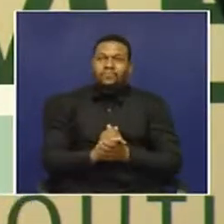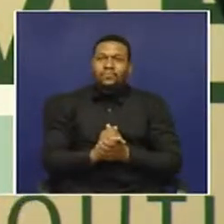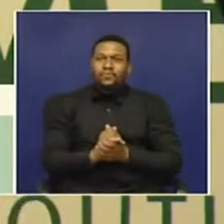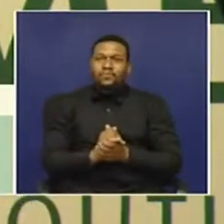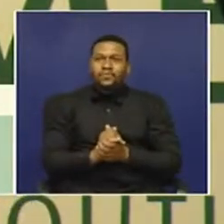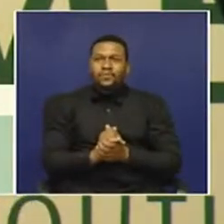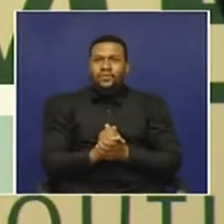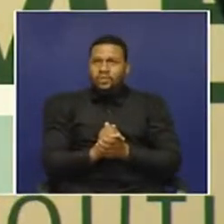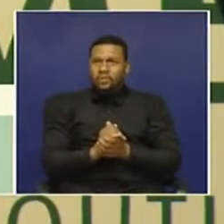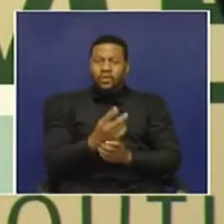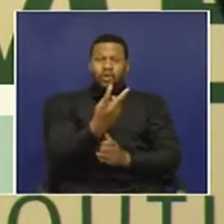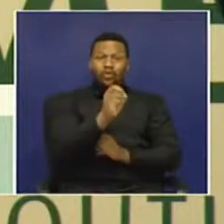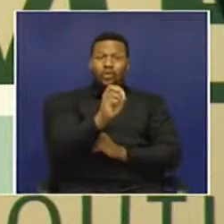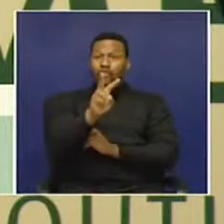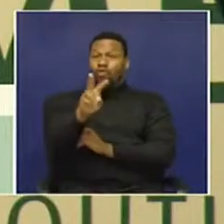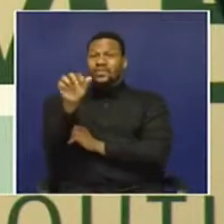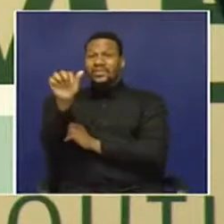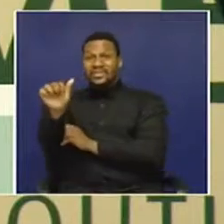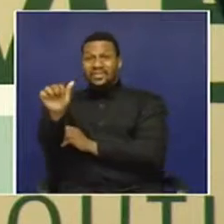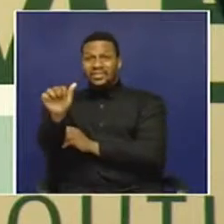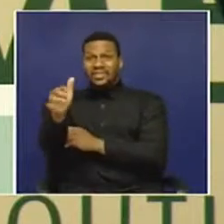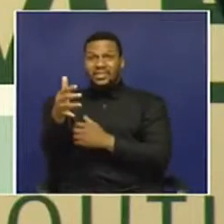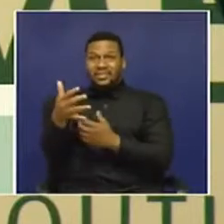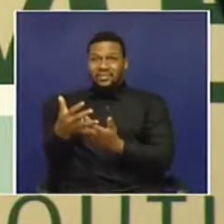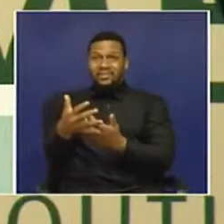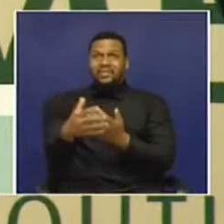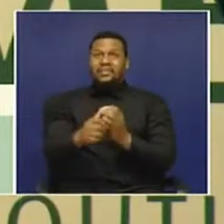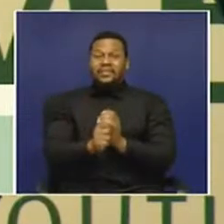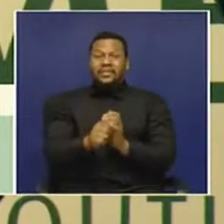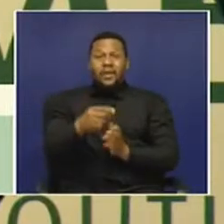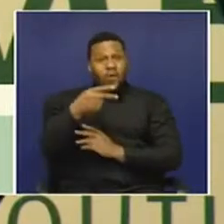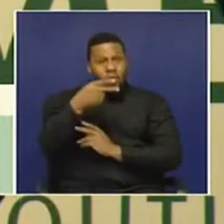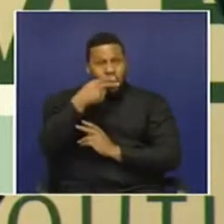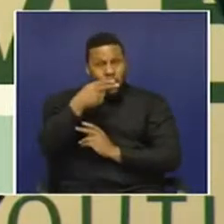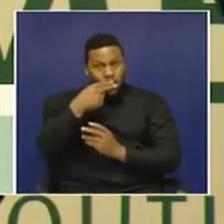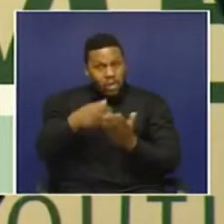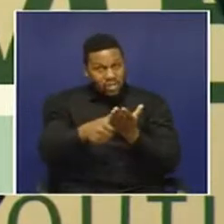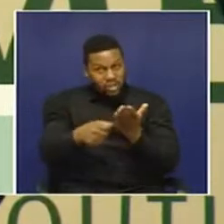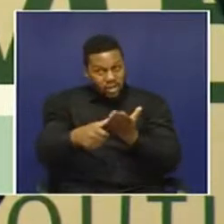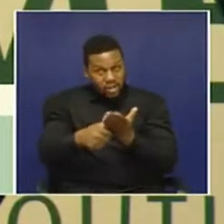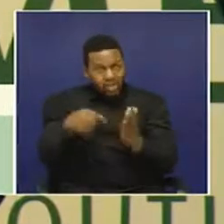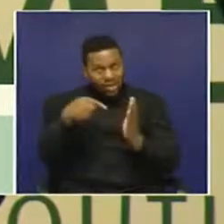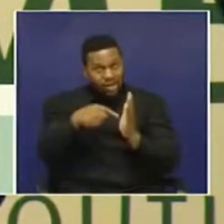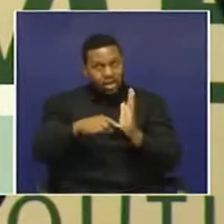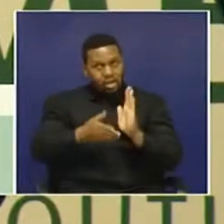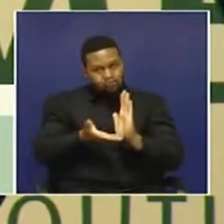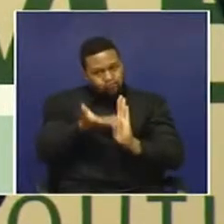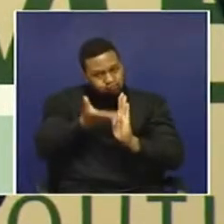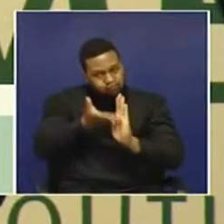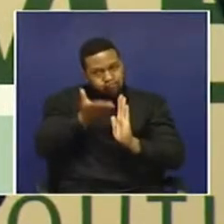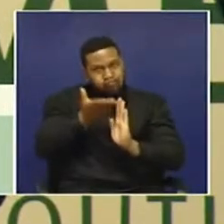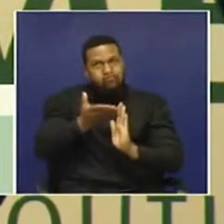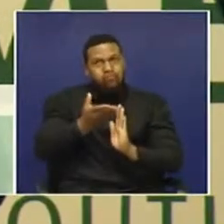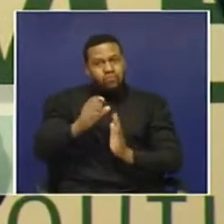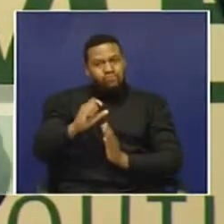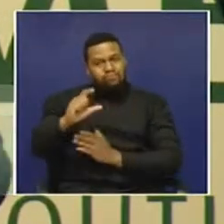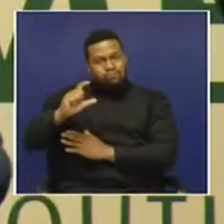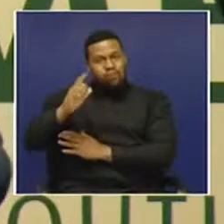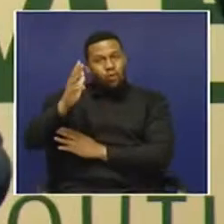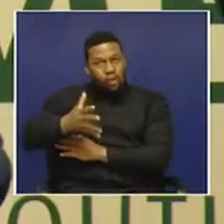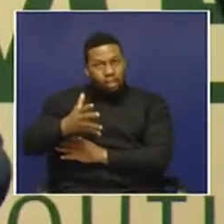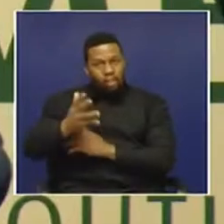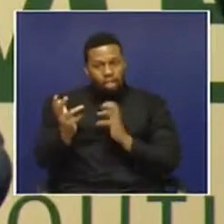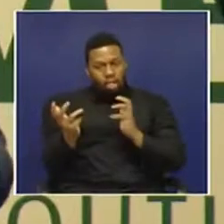For 2026, excise duties on tobacco will unfortunately be increased in line with inflation.